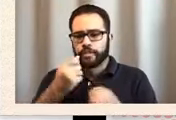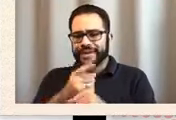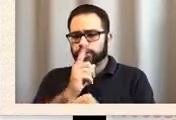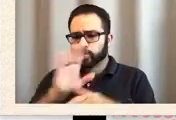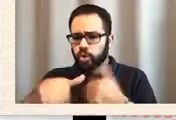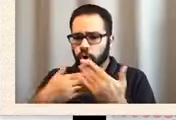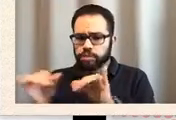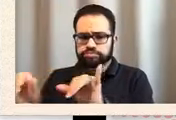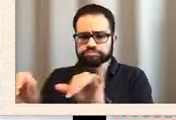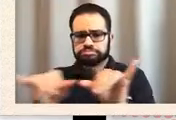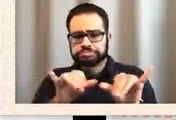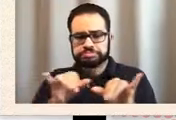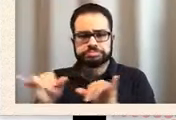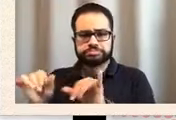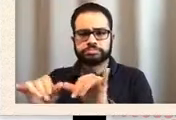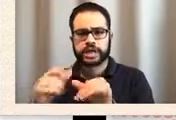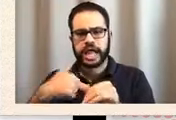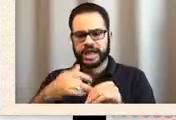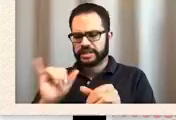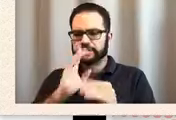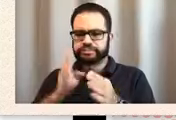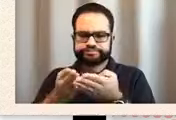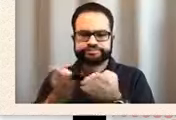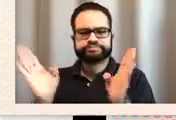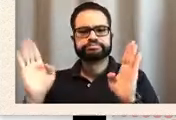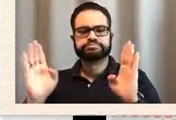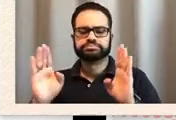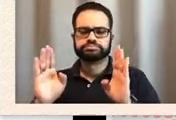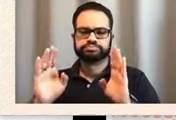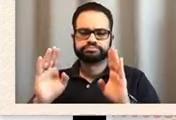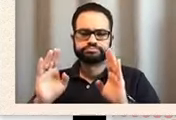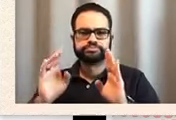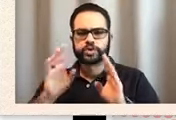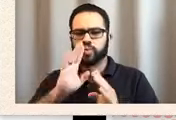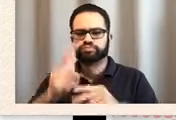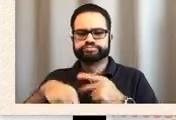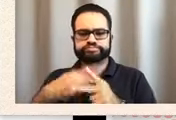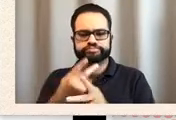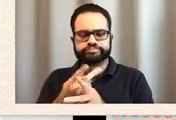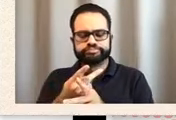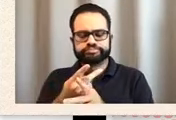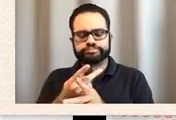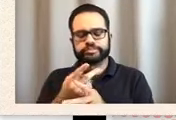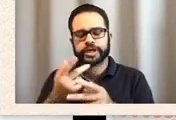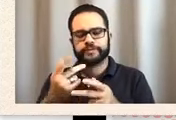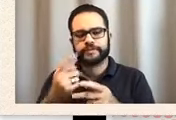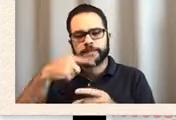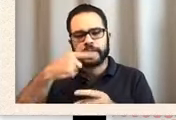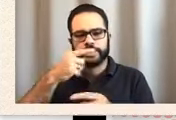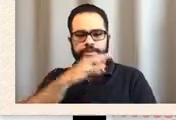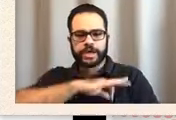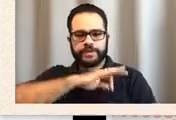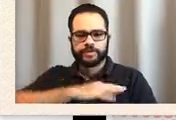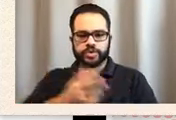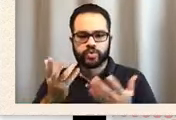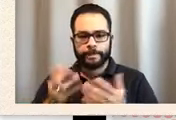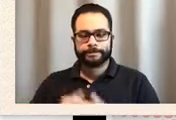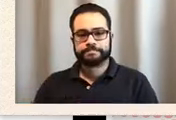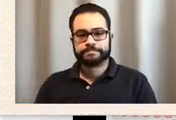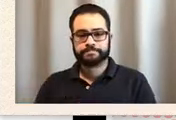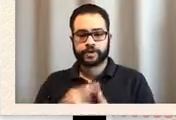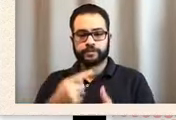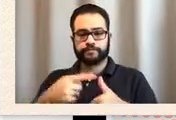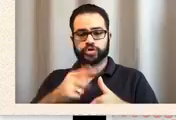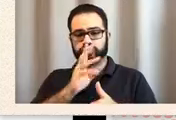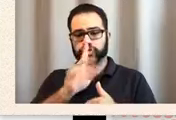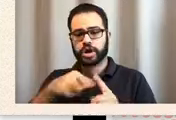a high-level overview of what these types of public benefit programs are. First, let's talk about Medicaid.